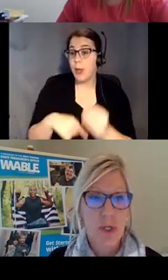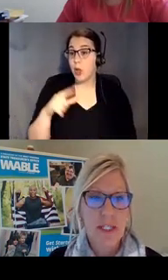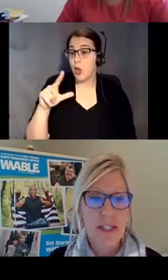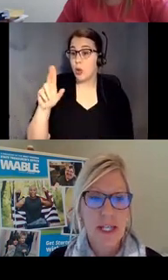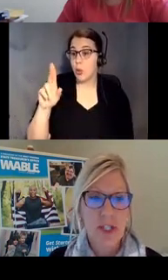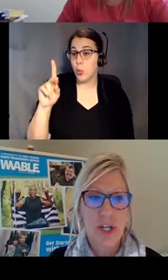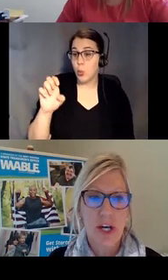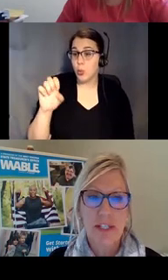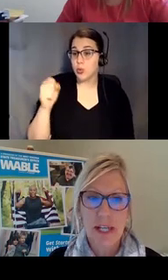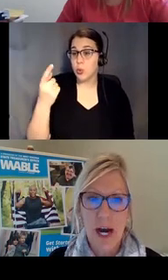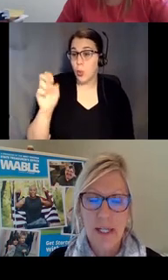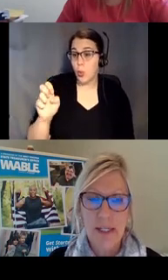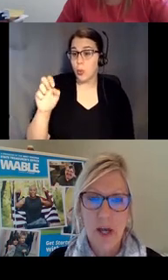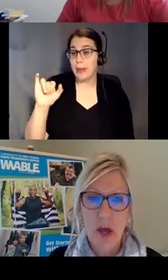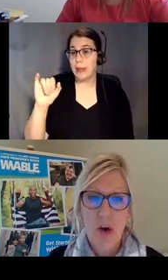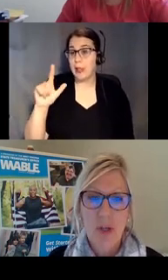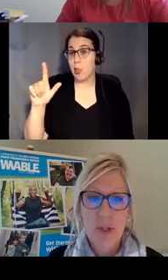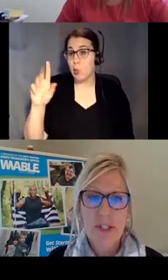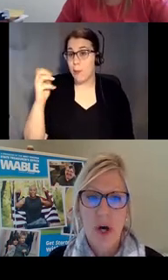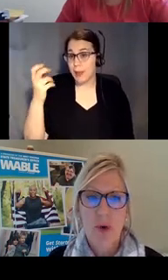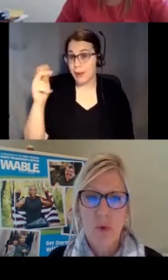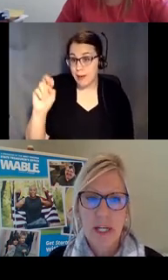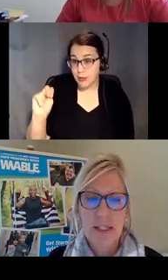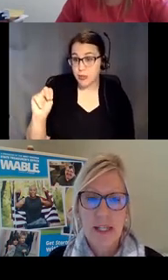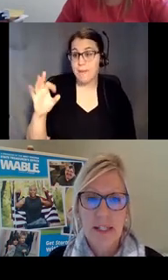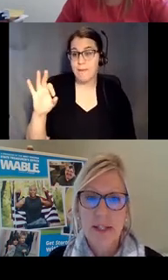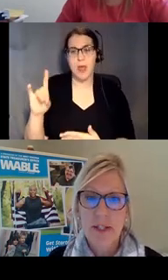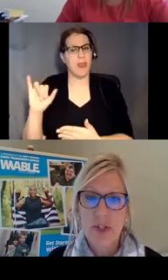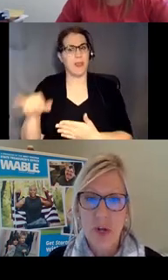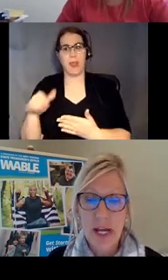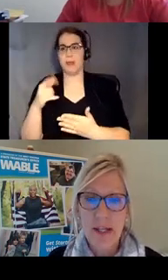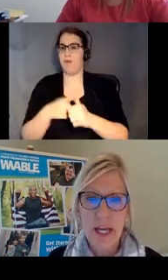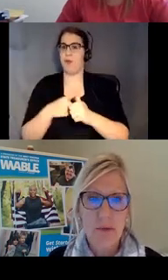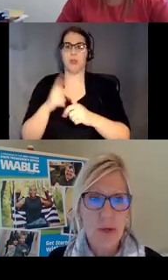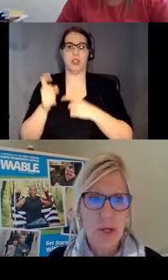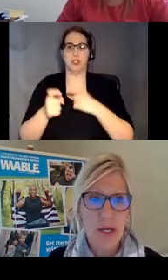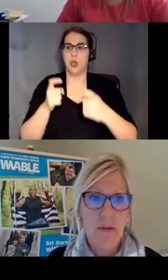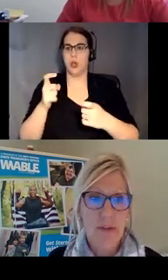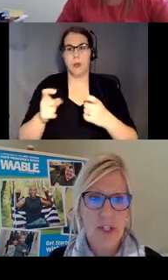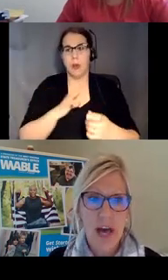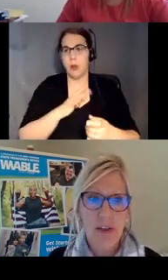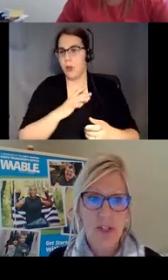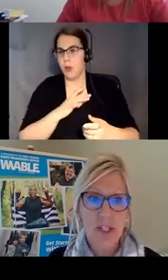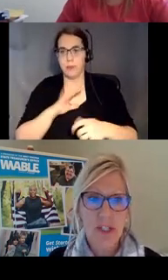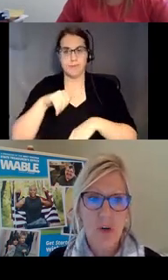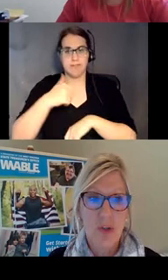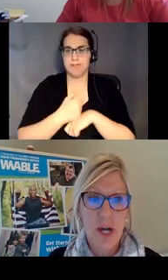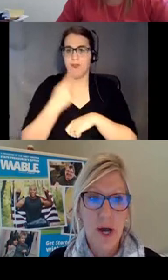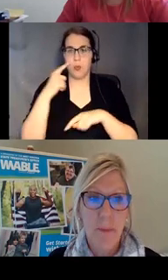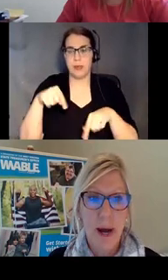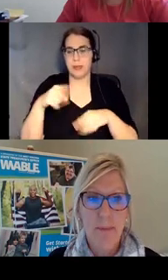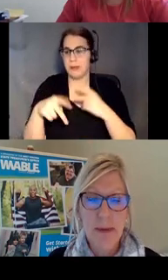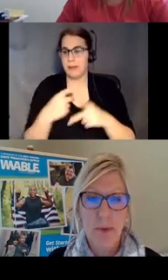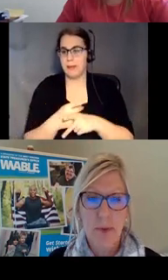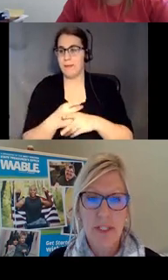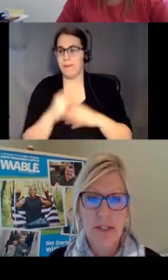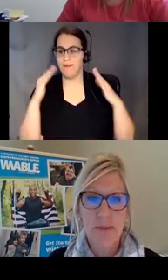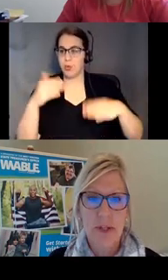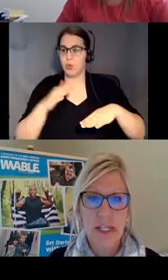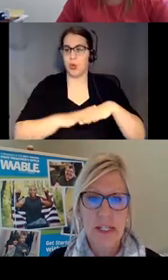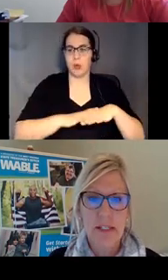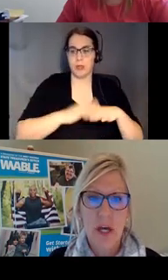charitable organization of its kind, focused on recognizing the strength and beauty of the challenges overcome by people